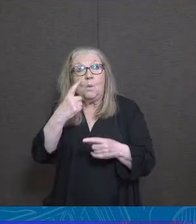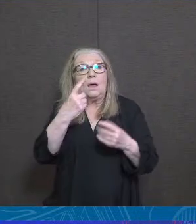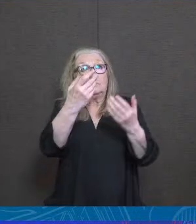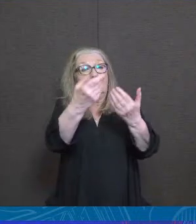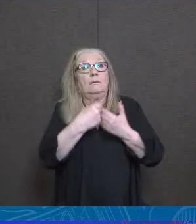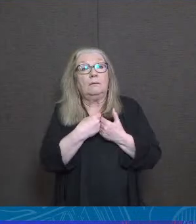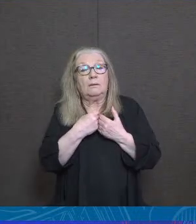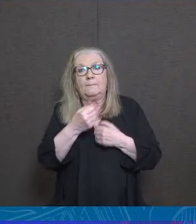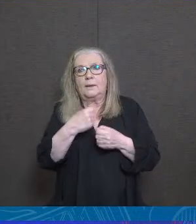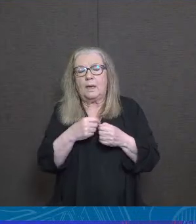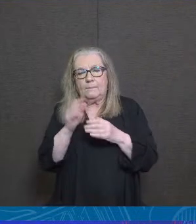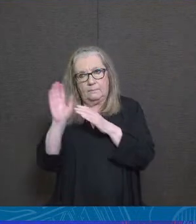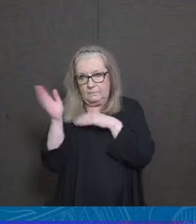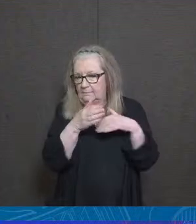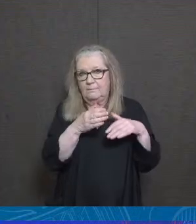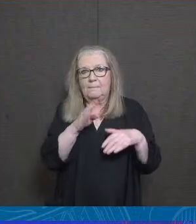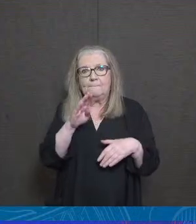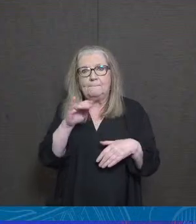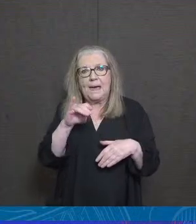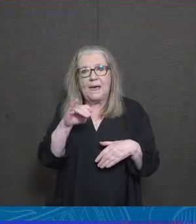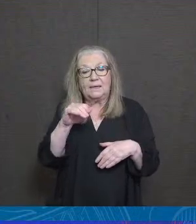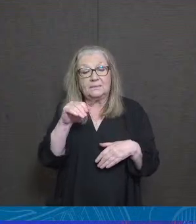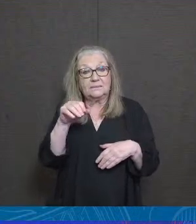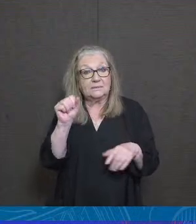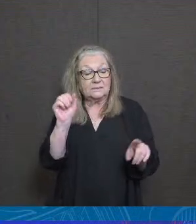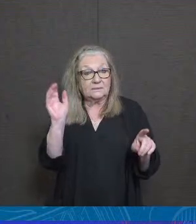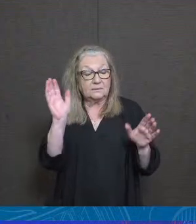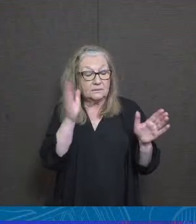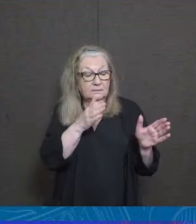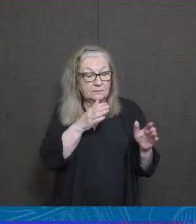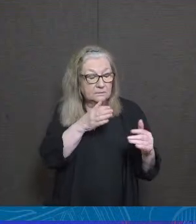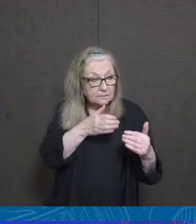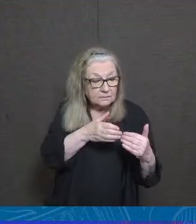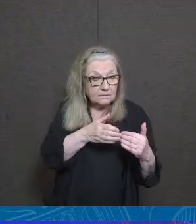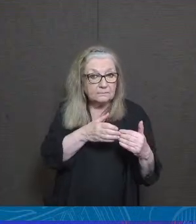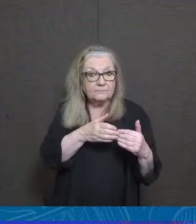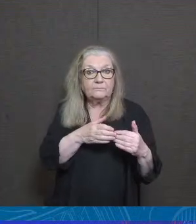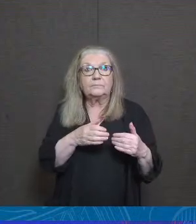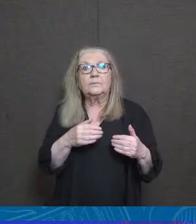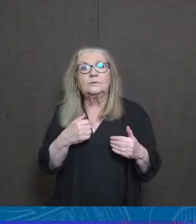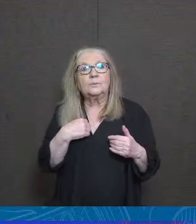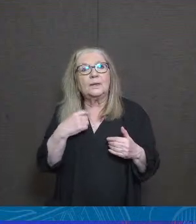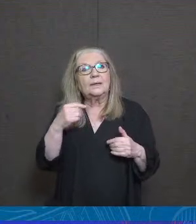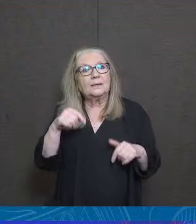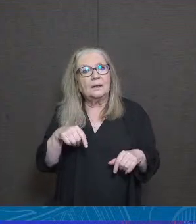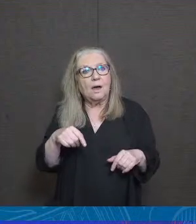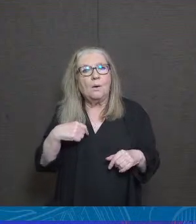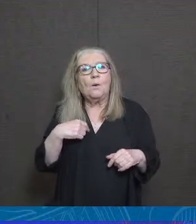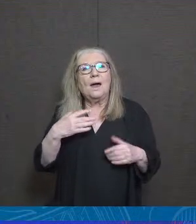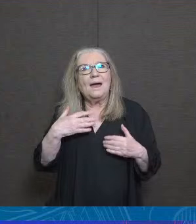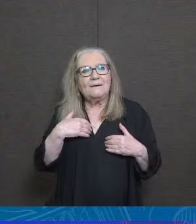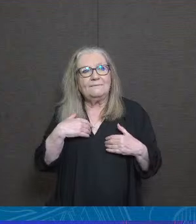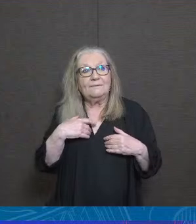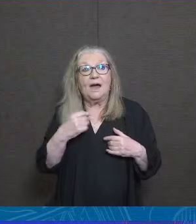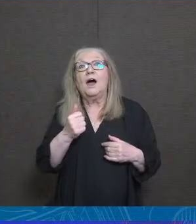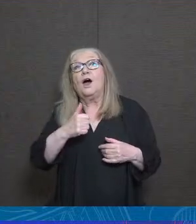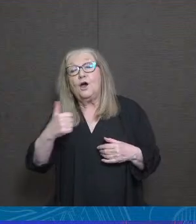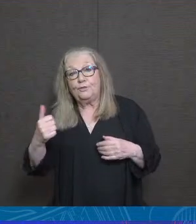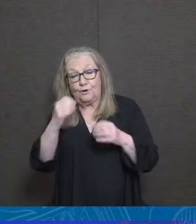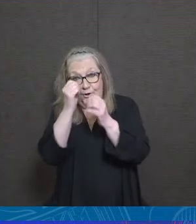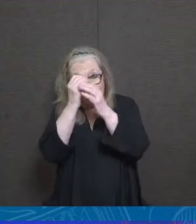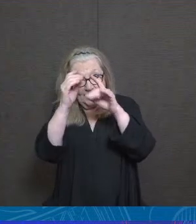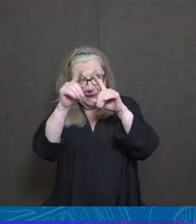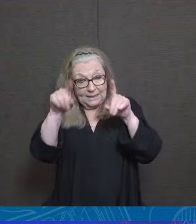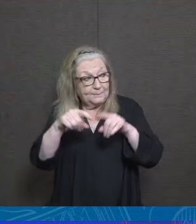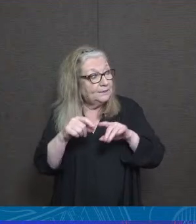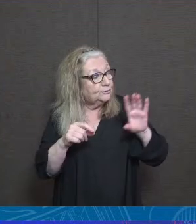not be biased, then we need the results to not be biased, we need people data. So here, my second image, I tried my best to